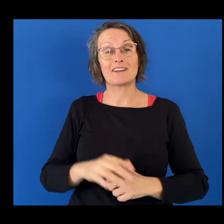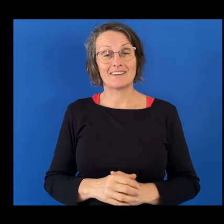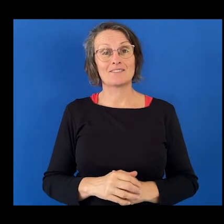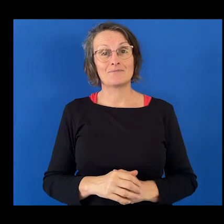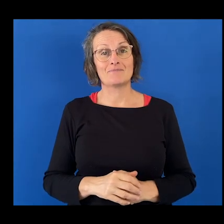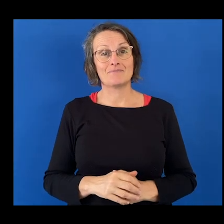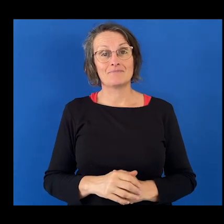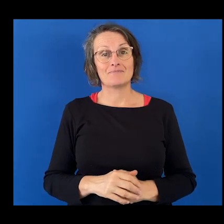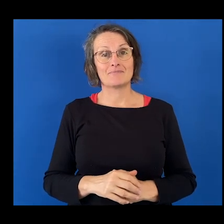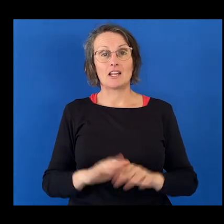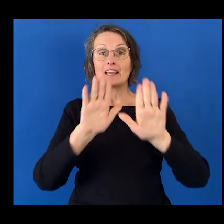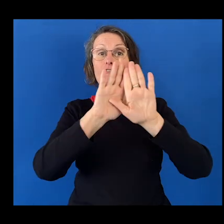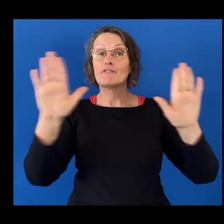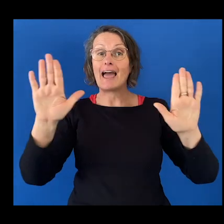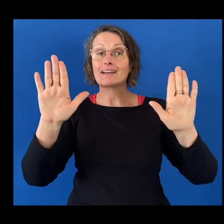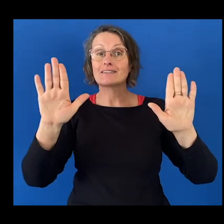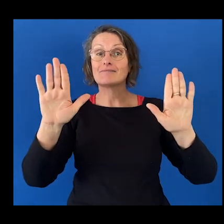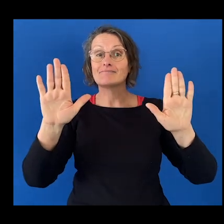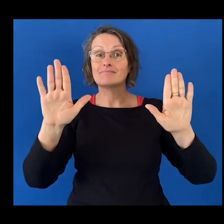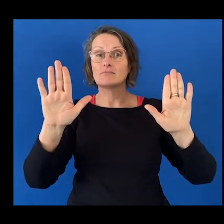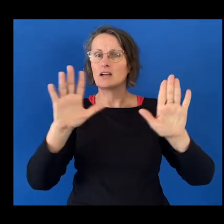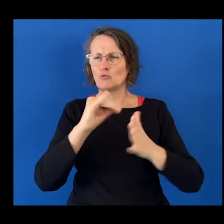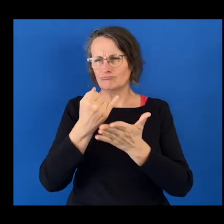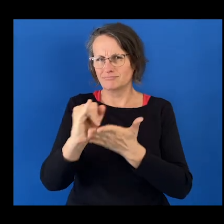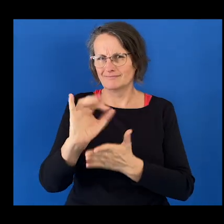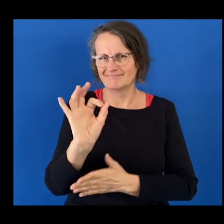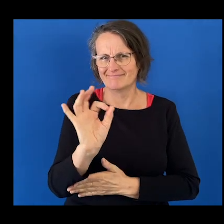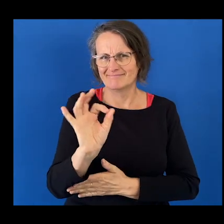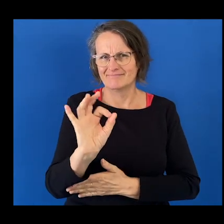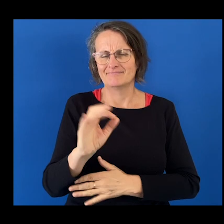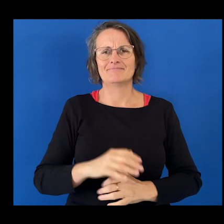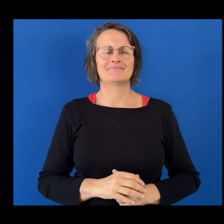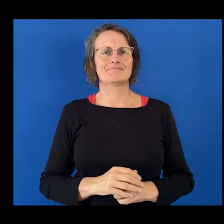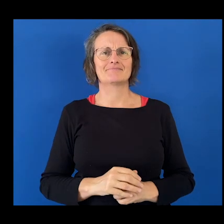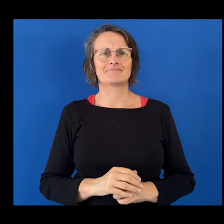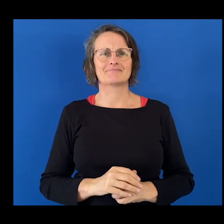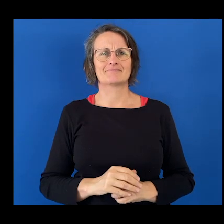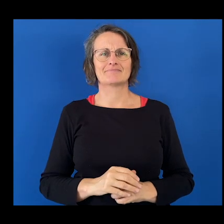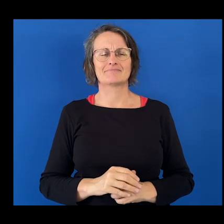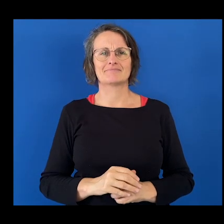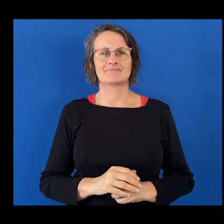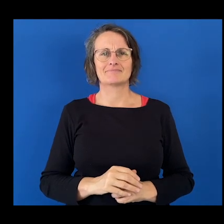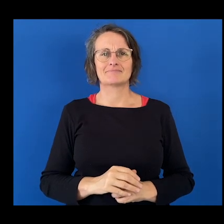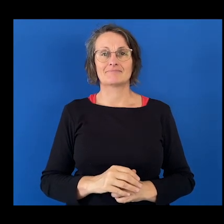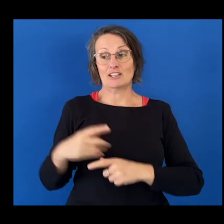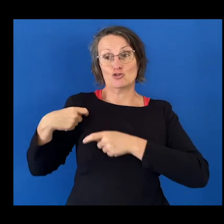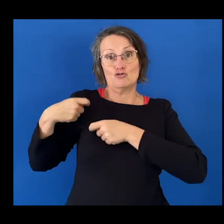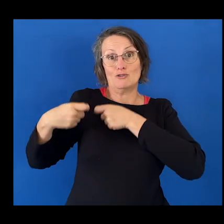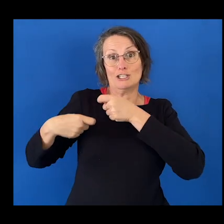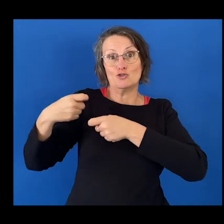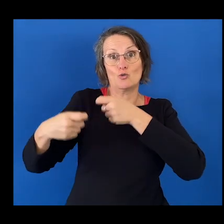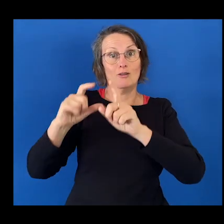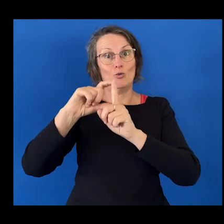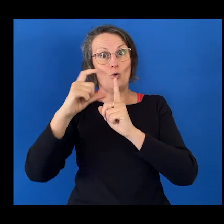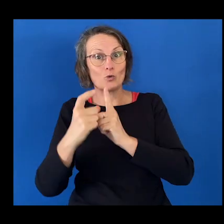of flat renderings, and I don't mean that as an insult. They are in their tradition, must be represented